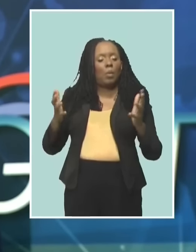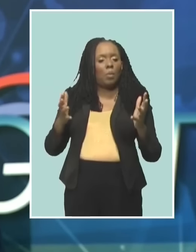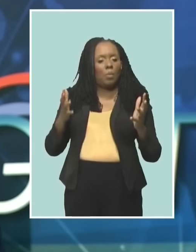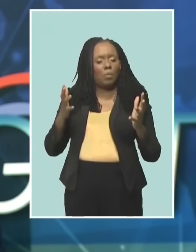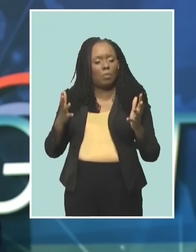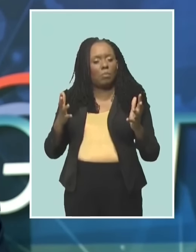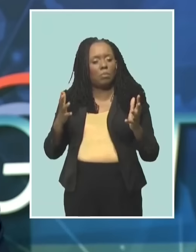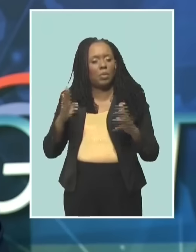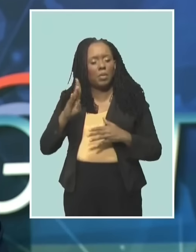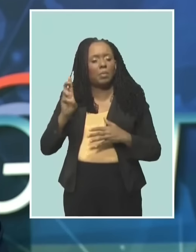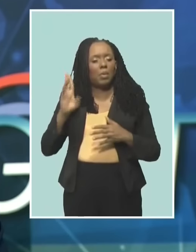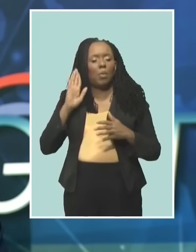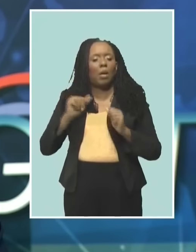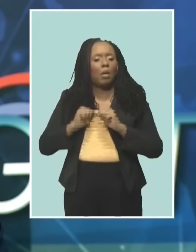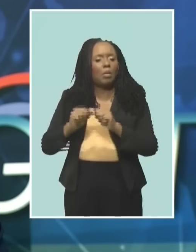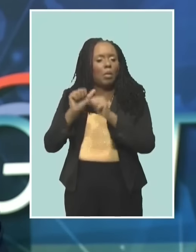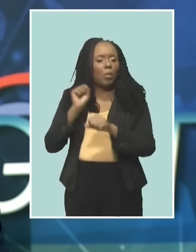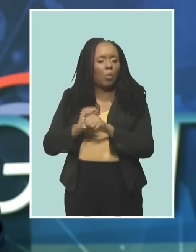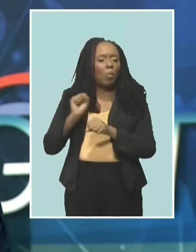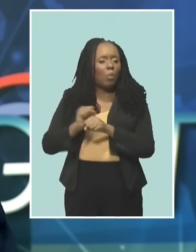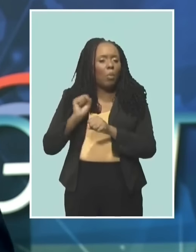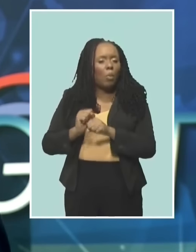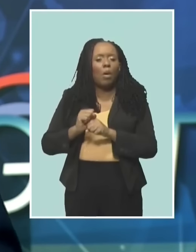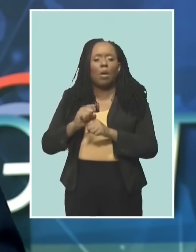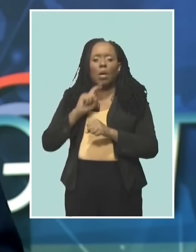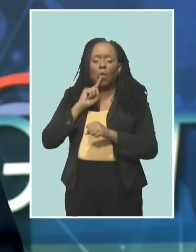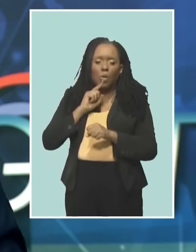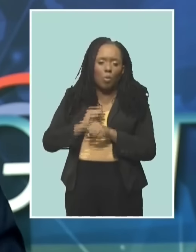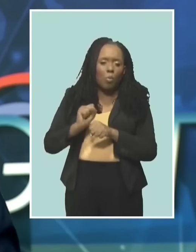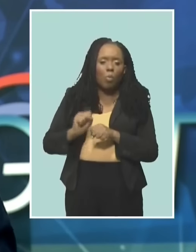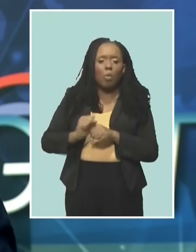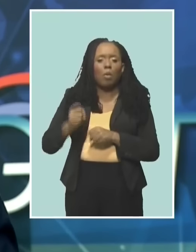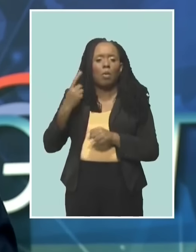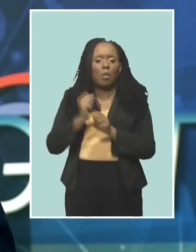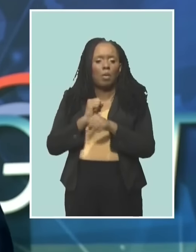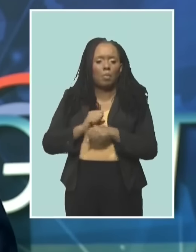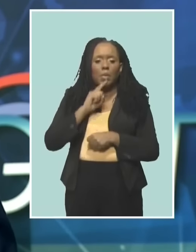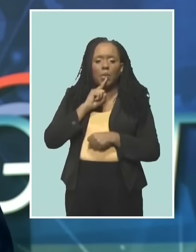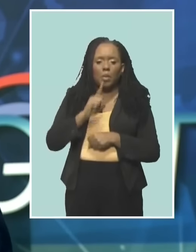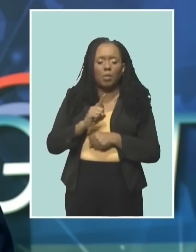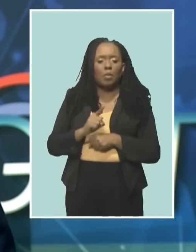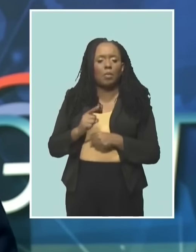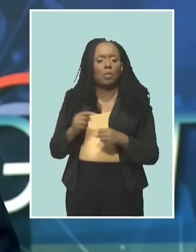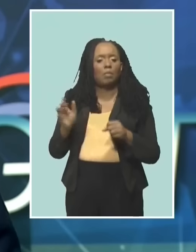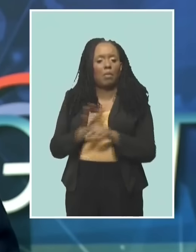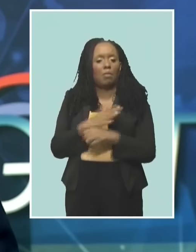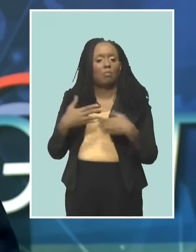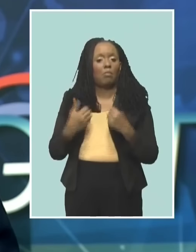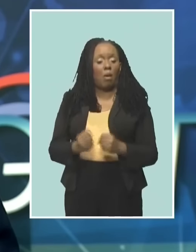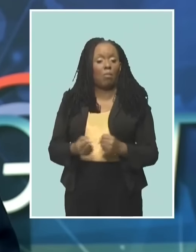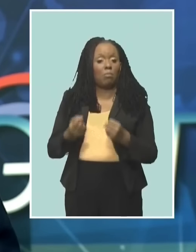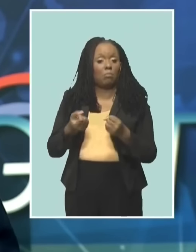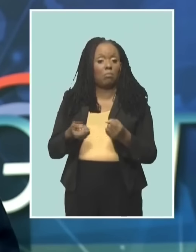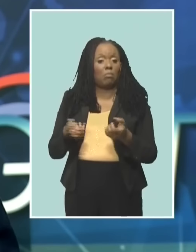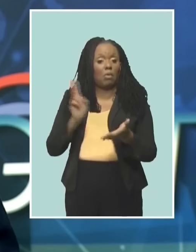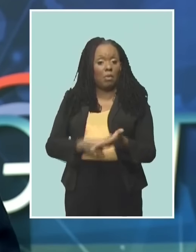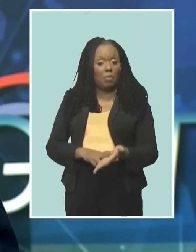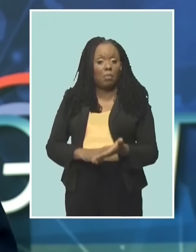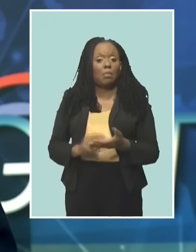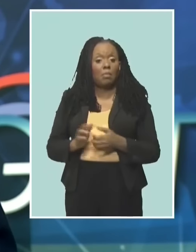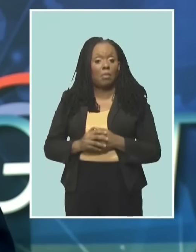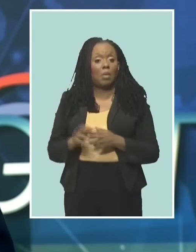contract work. She notes job security must align with the provision of the collective agreement, which guides contract work for those who sign